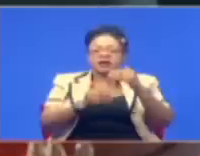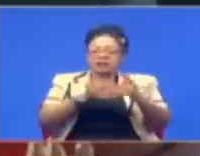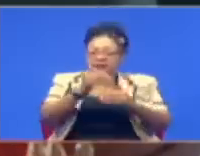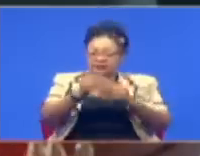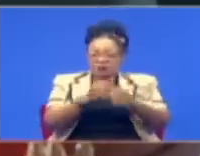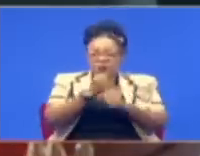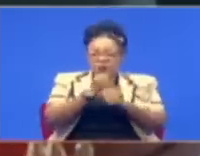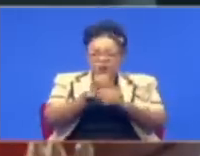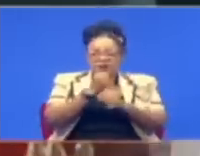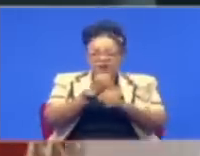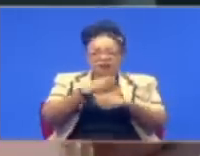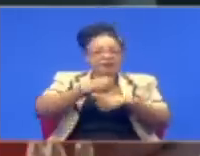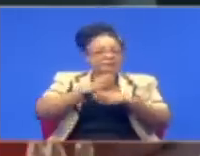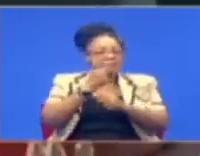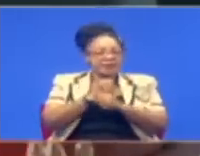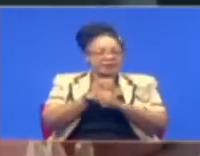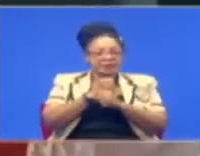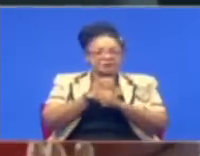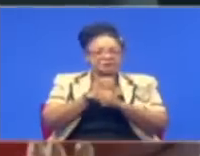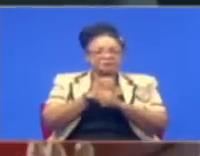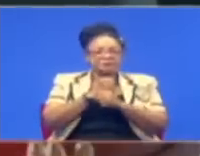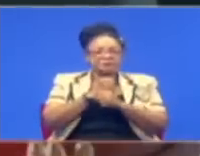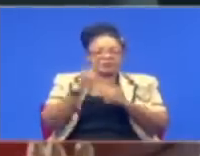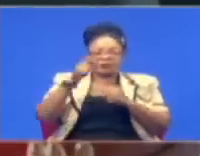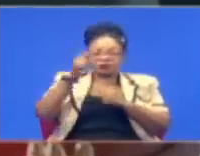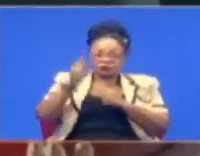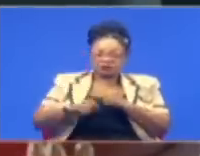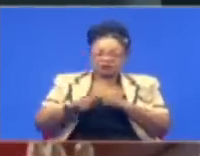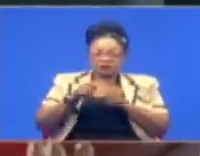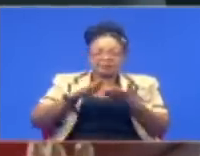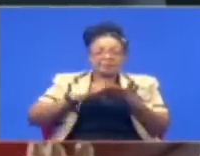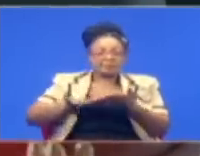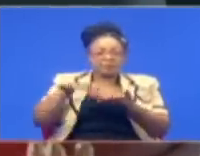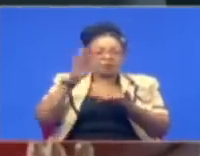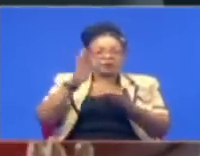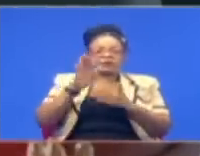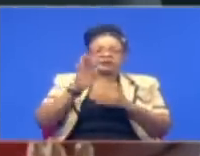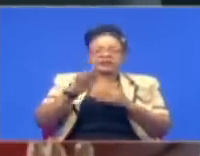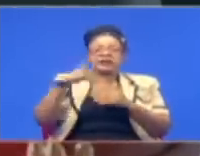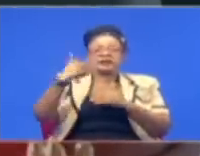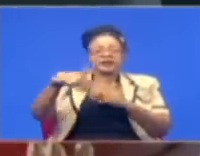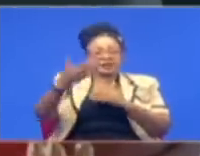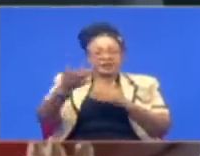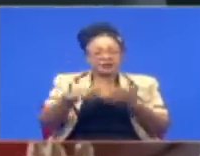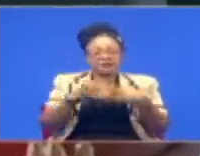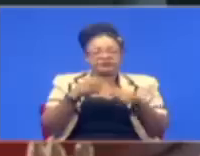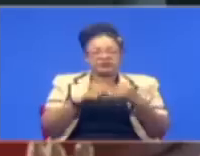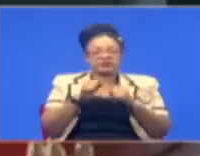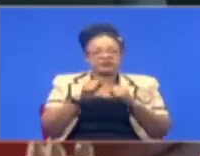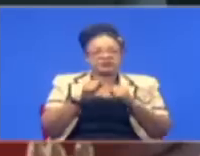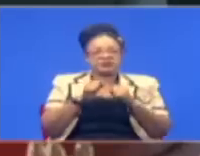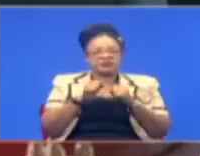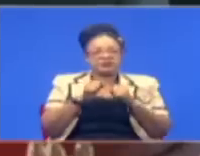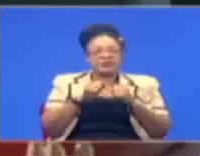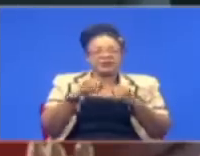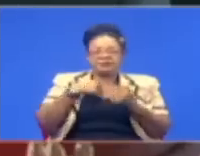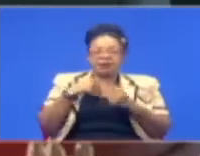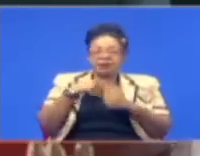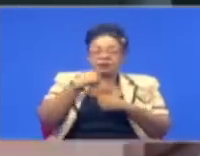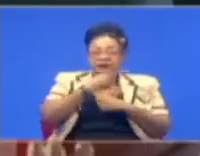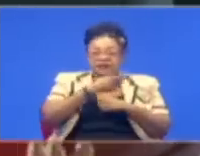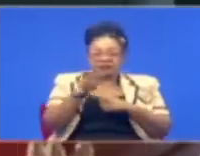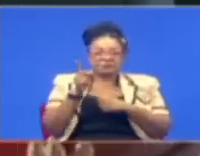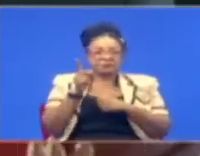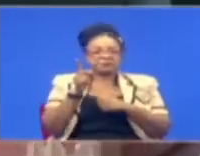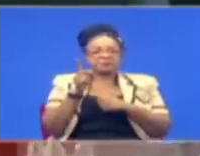and make this judiciary even more profound in their day-to-day activities. I'll tell them the